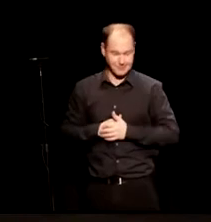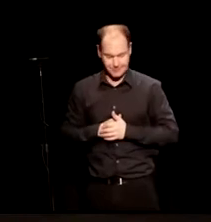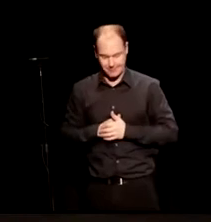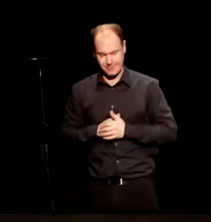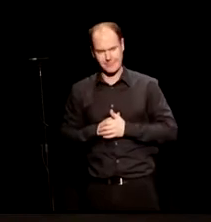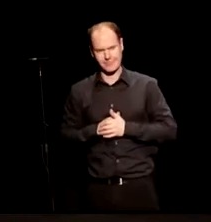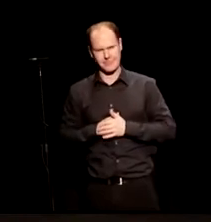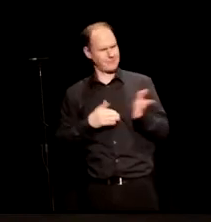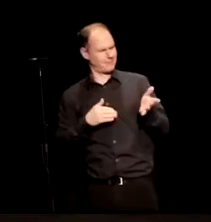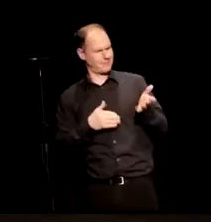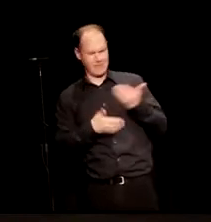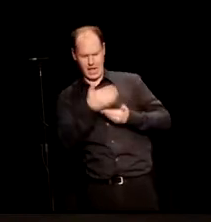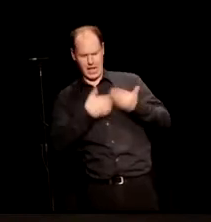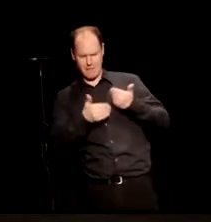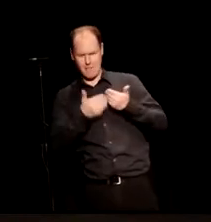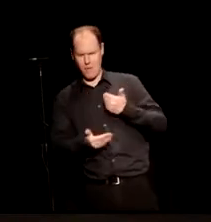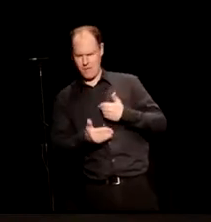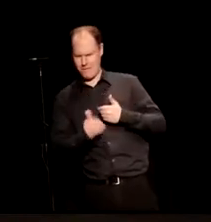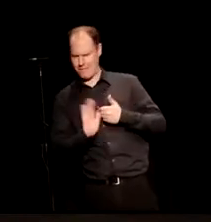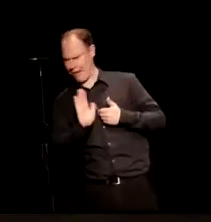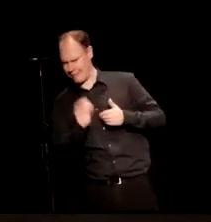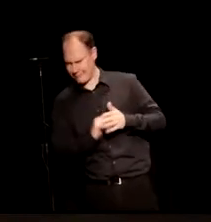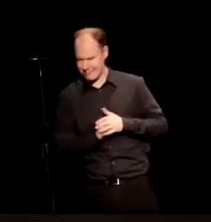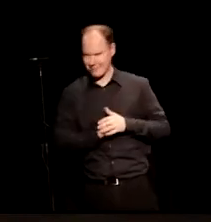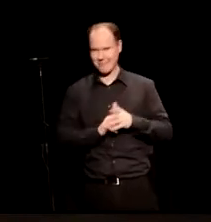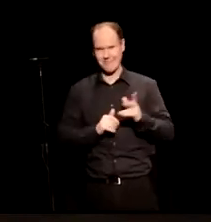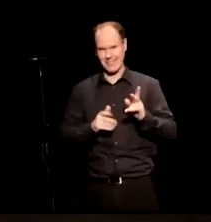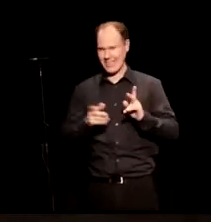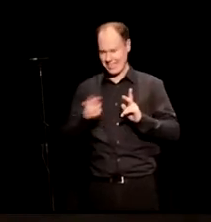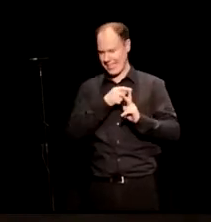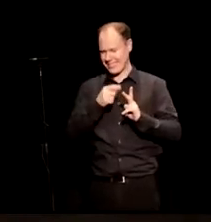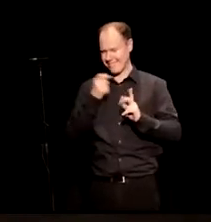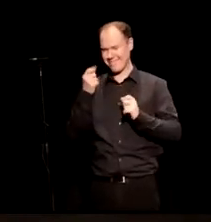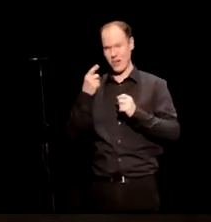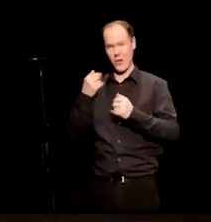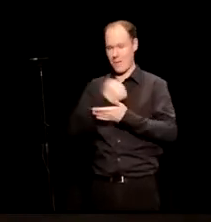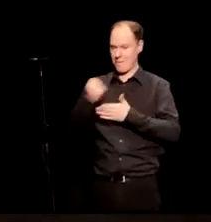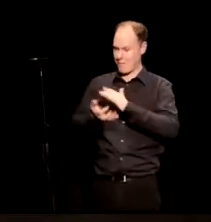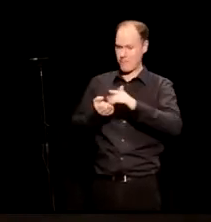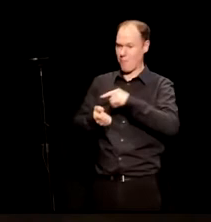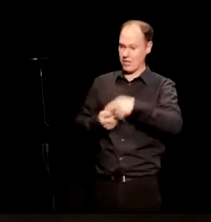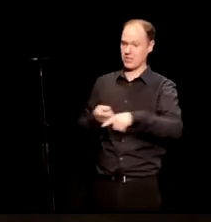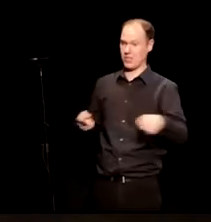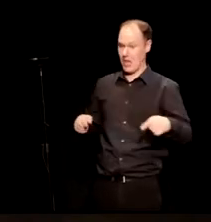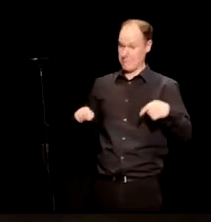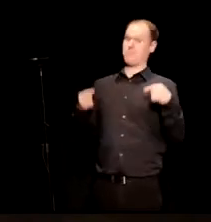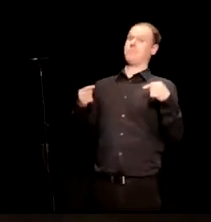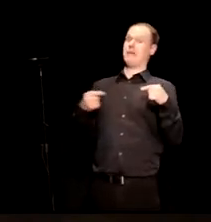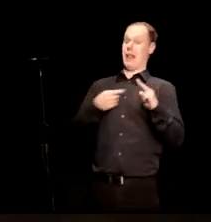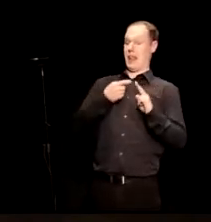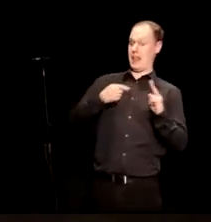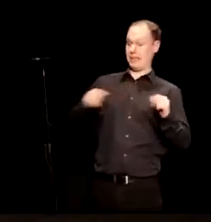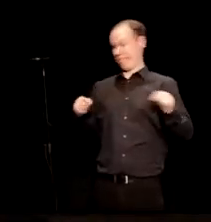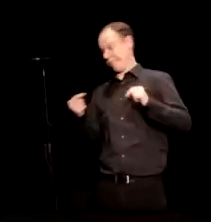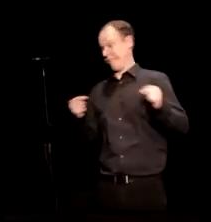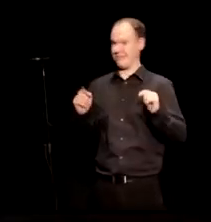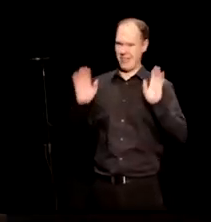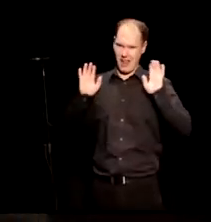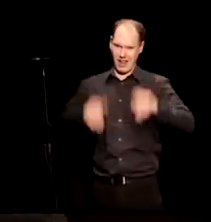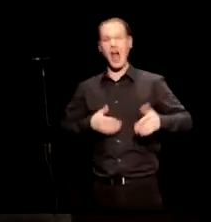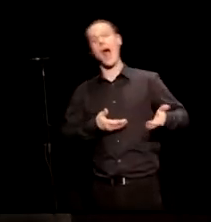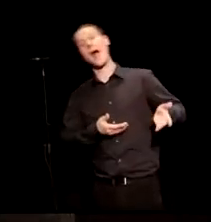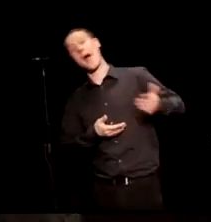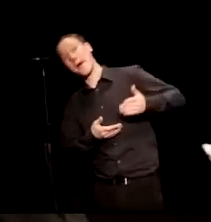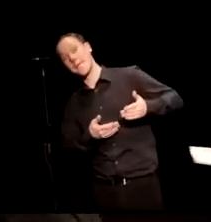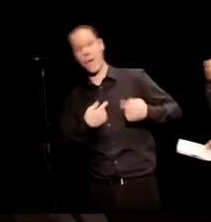Never mind. Nick, you needn't explain anymore. I can see them robbers was up against it. Yeah. Come on, Sean. I'll tell you the rest of the